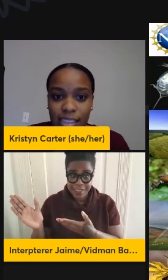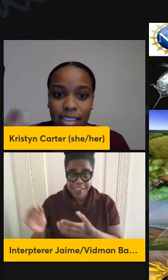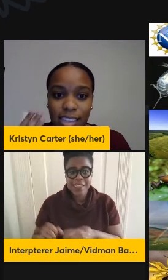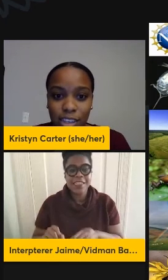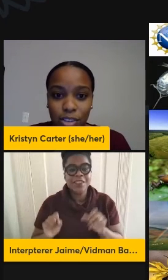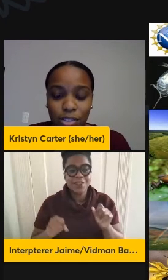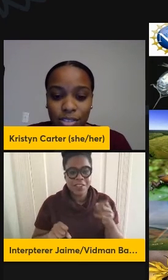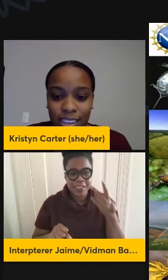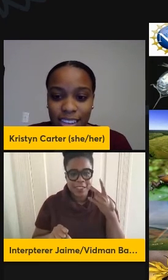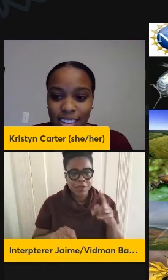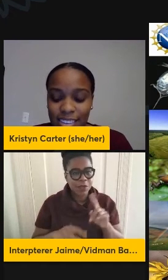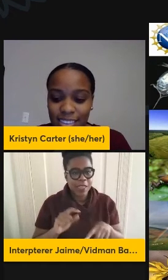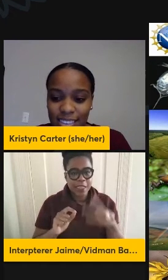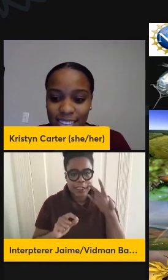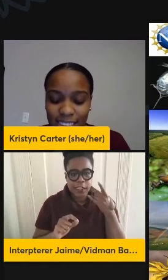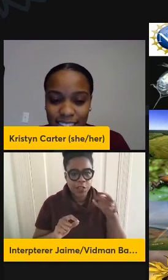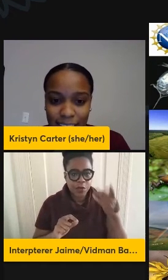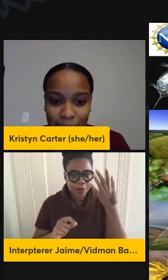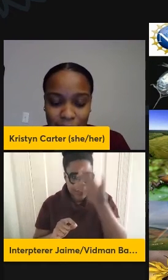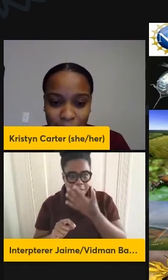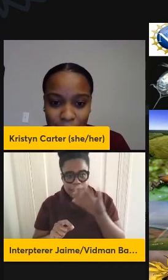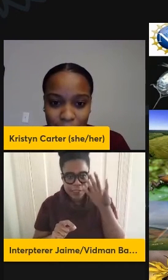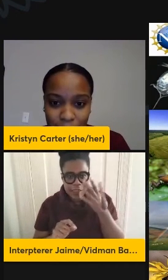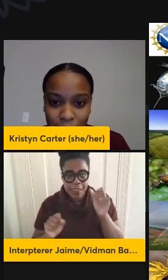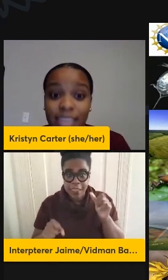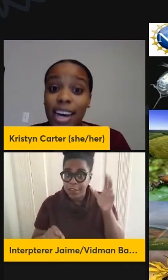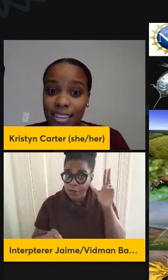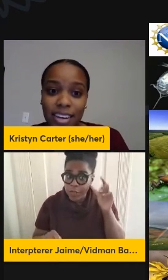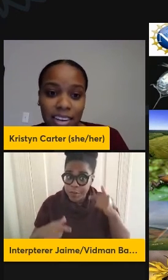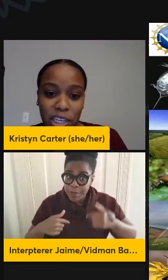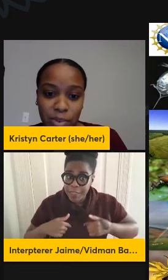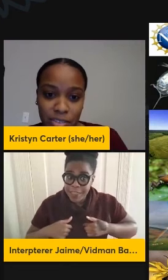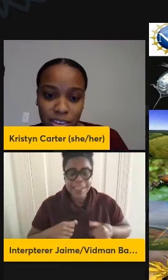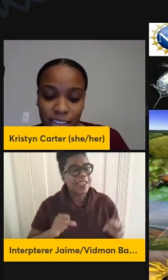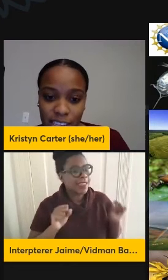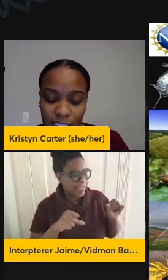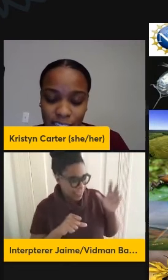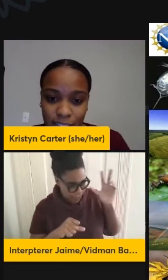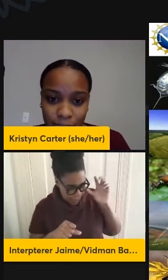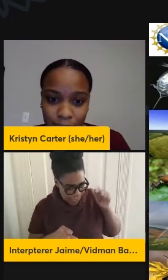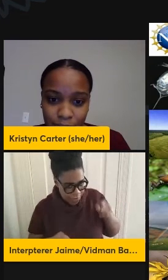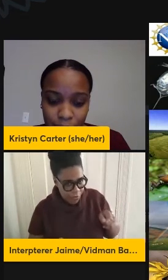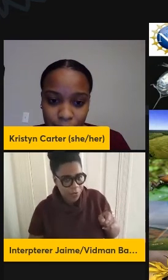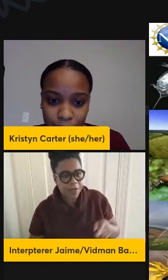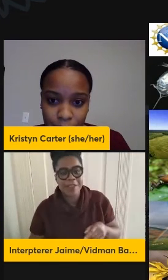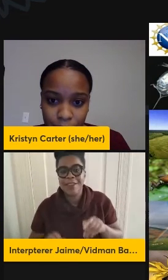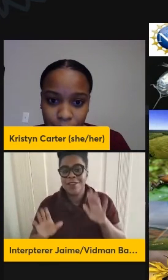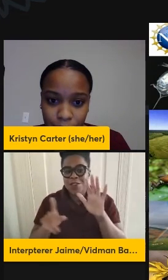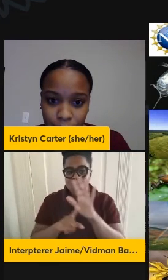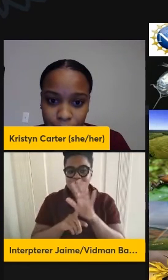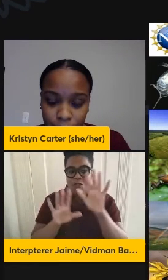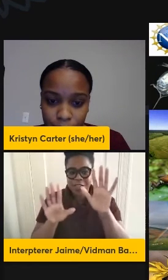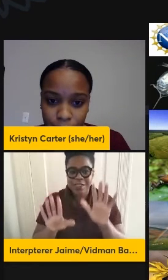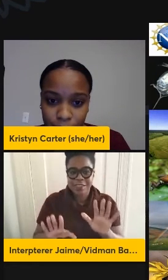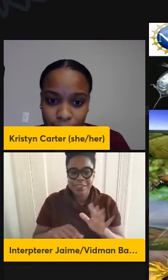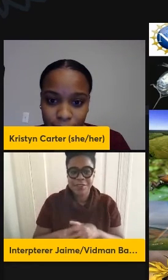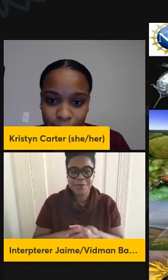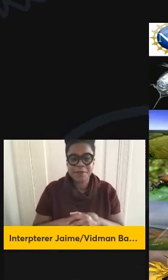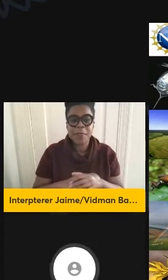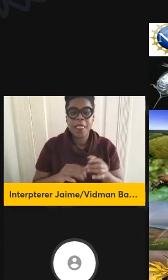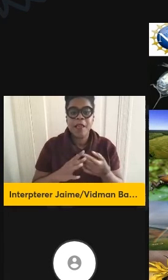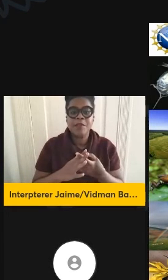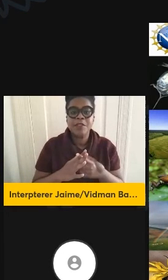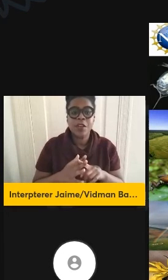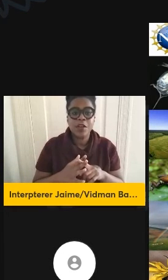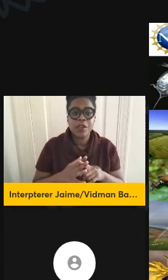slides, but we can't see you. Yes. Can you hear me? Yes, I can hear you perfectly. Great. Okay, so let me start.